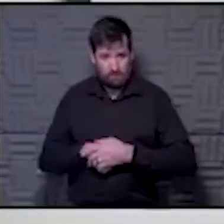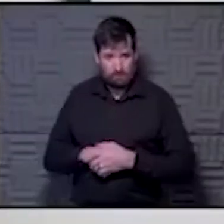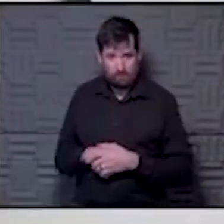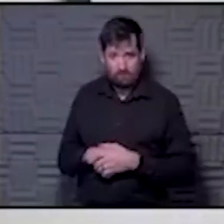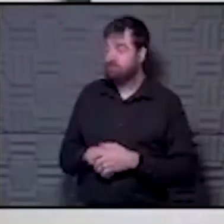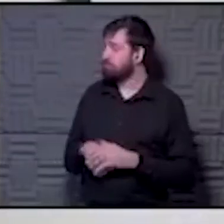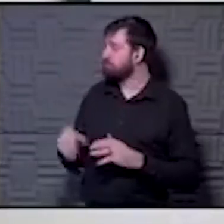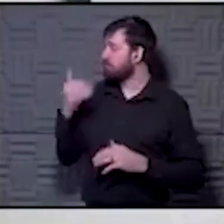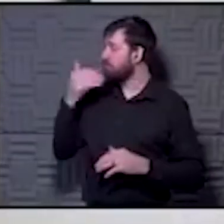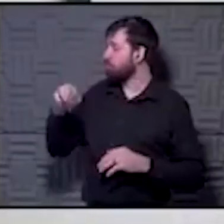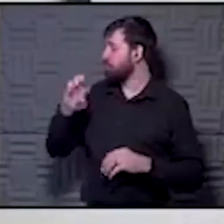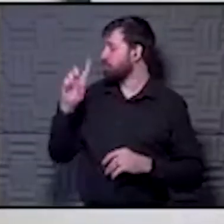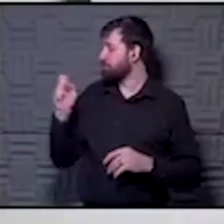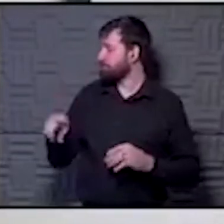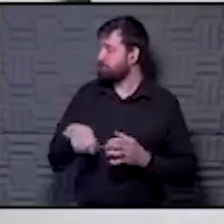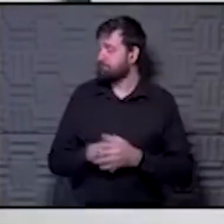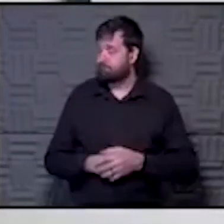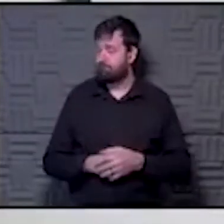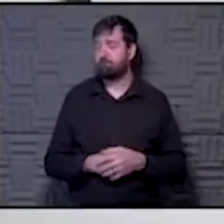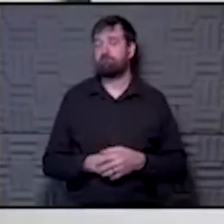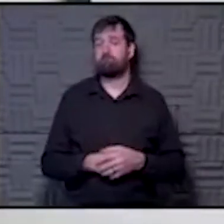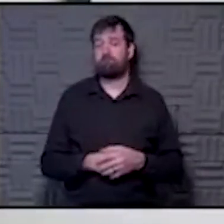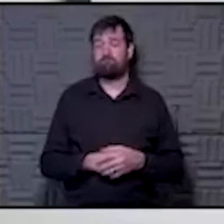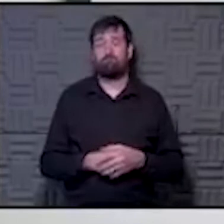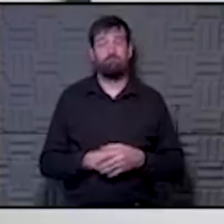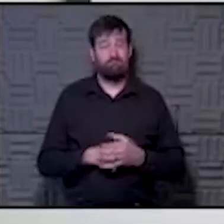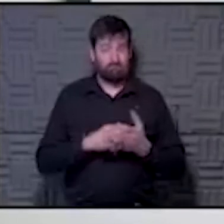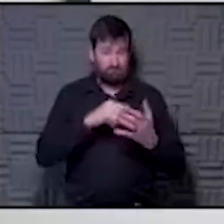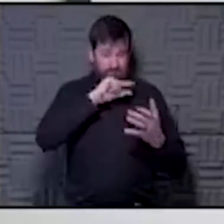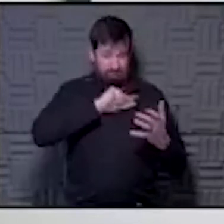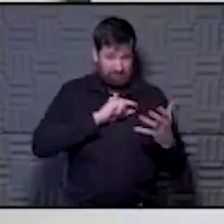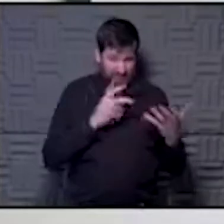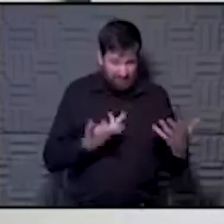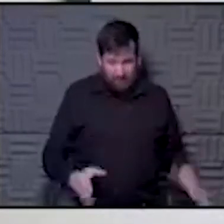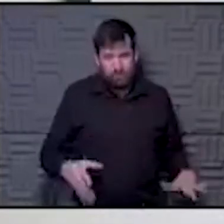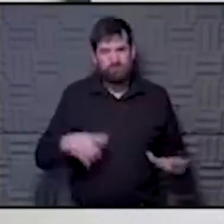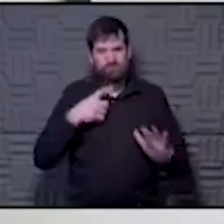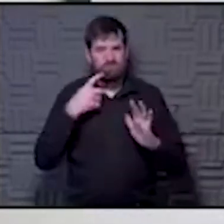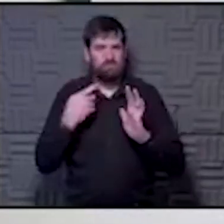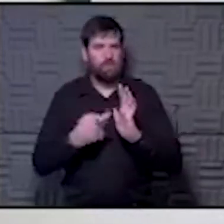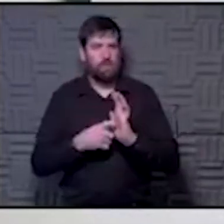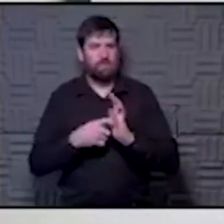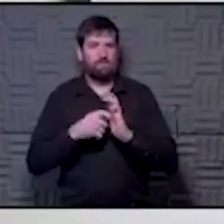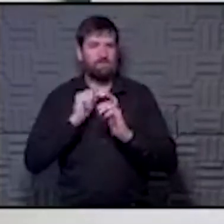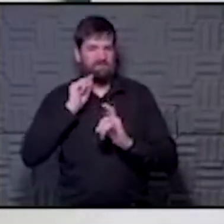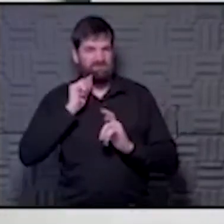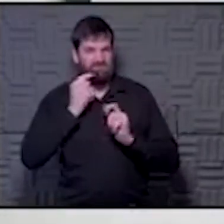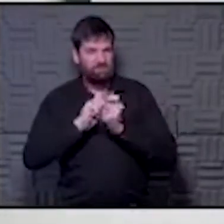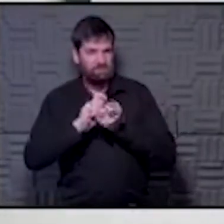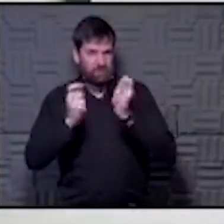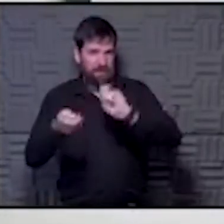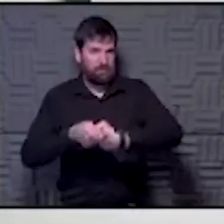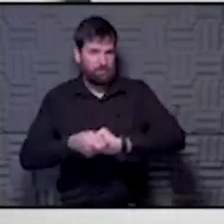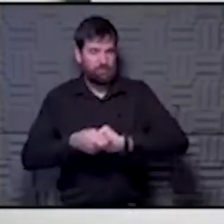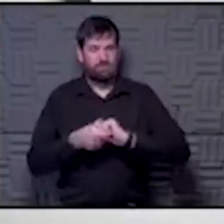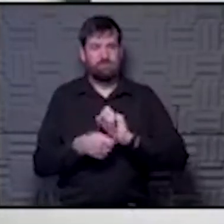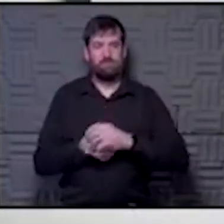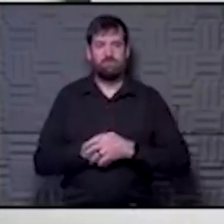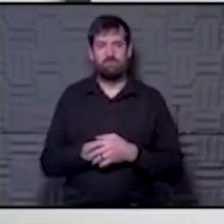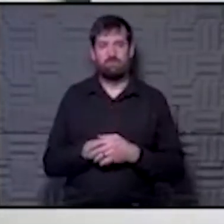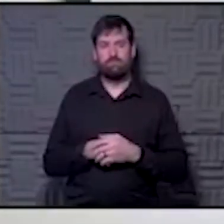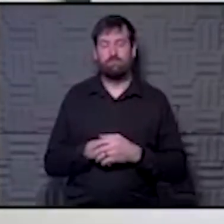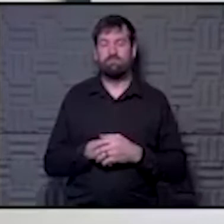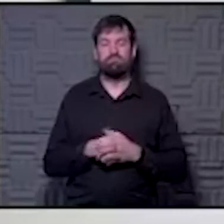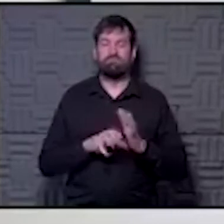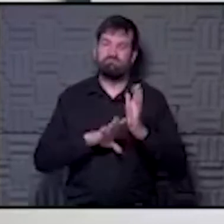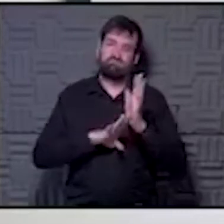That's a good question. I think after Thanksgiving, we've seen some significant change, particularly as another